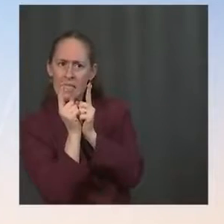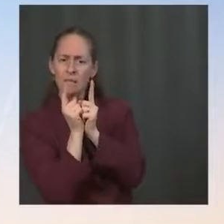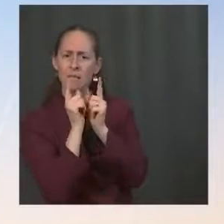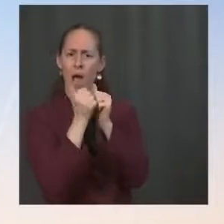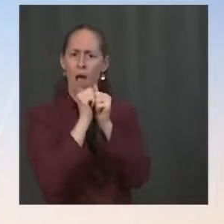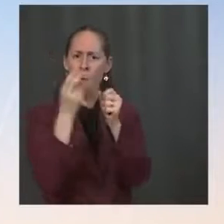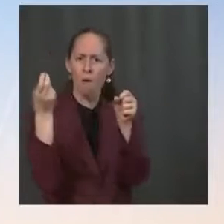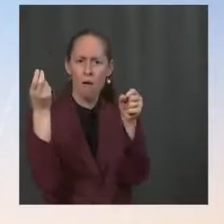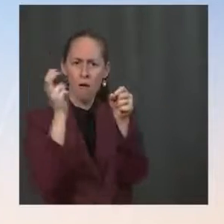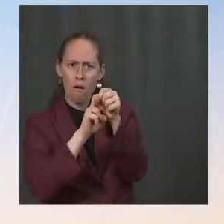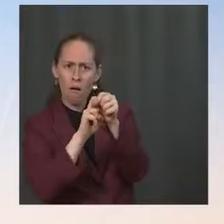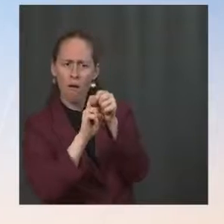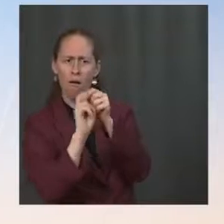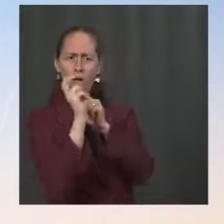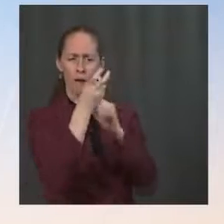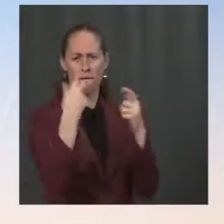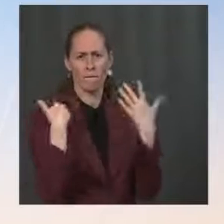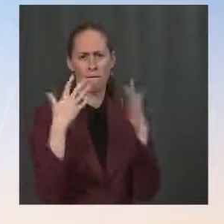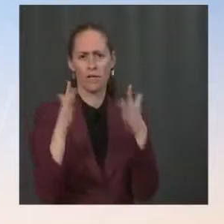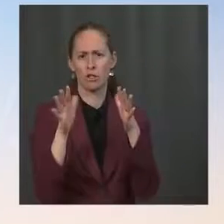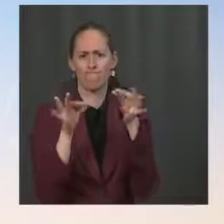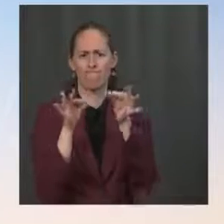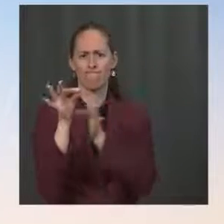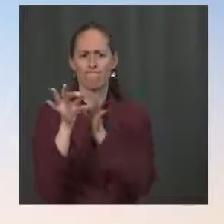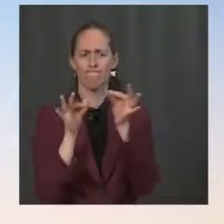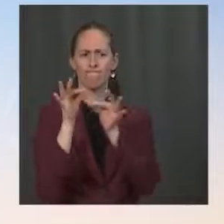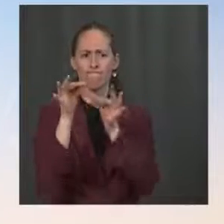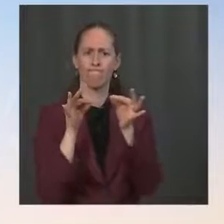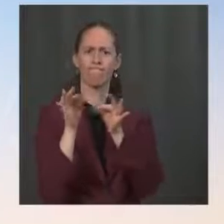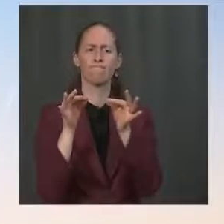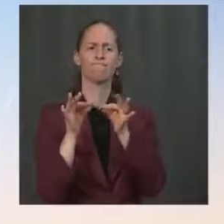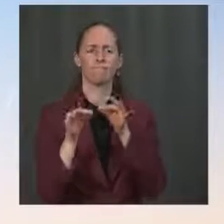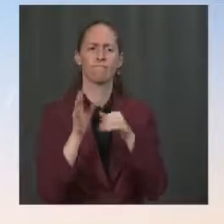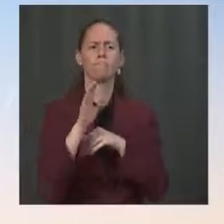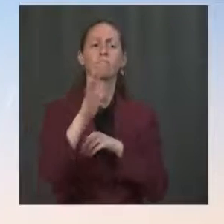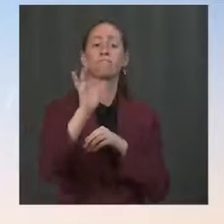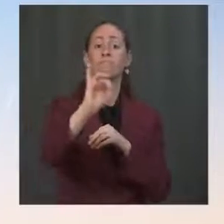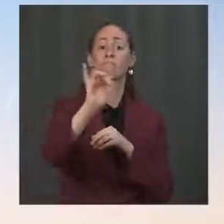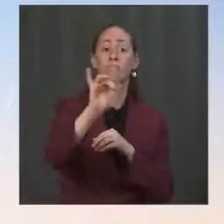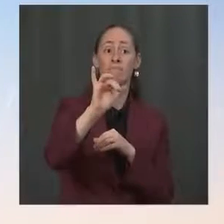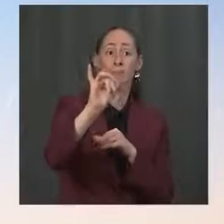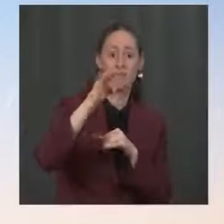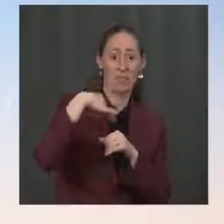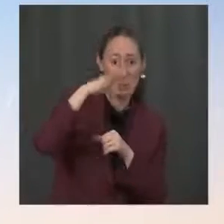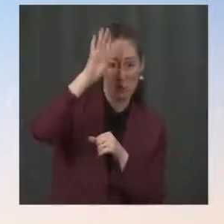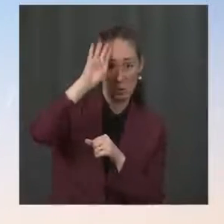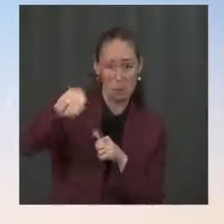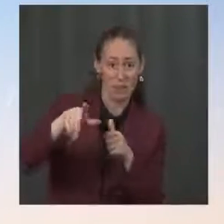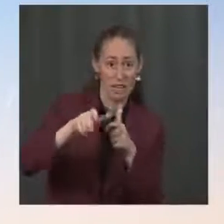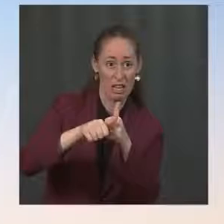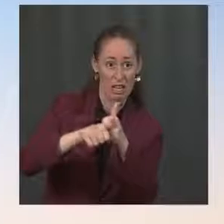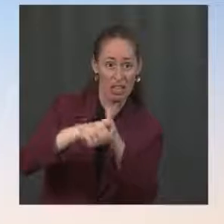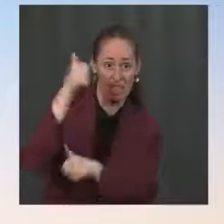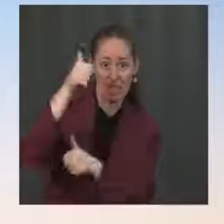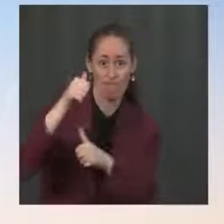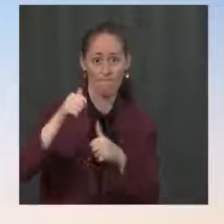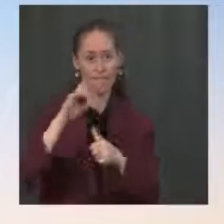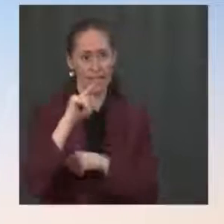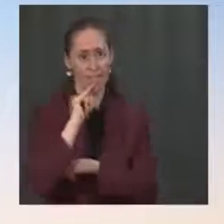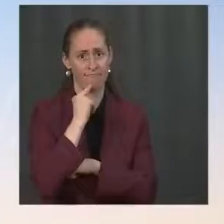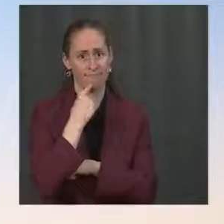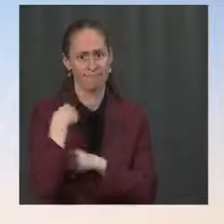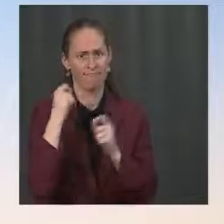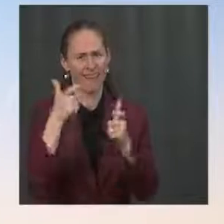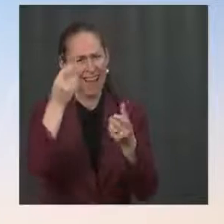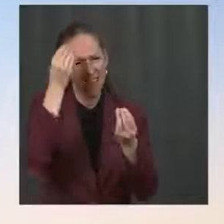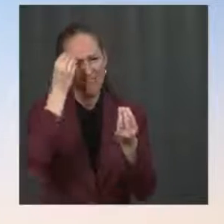evacuated from the country. We are also mindful in providing security threats when warranted, as we did last night, to prevent a large gathering that